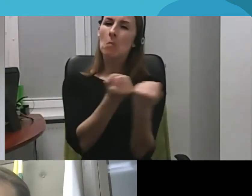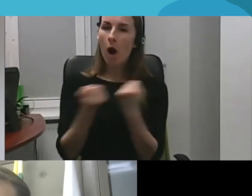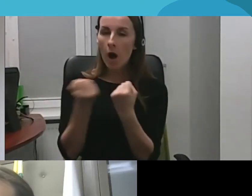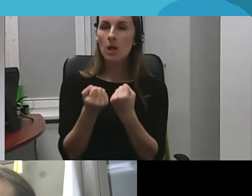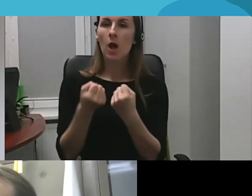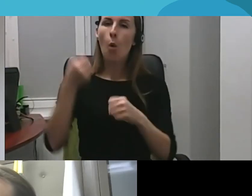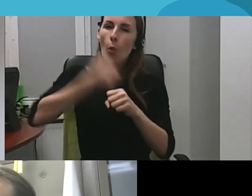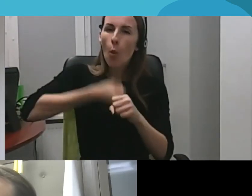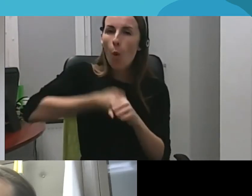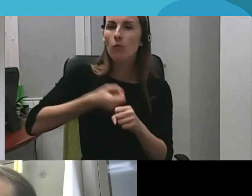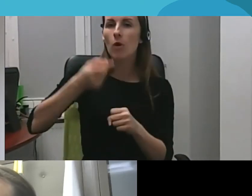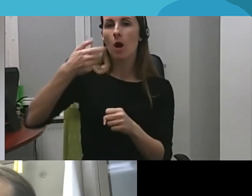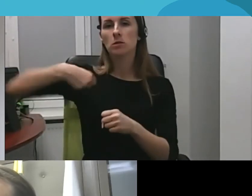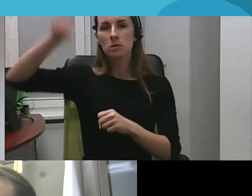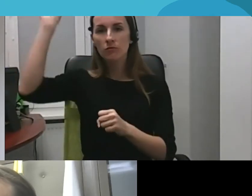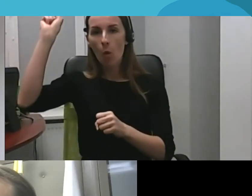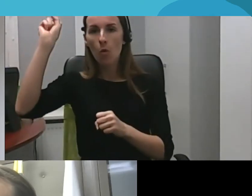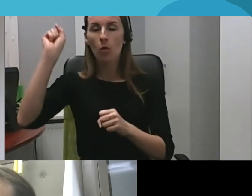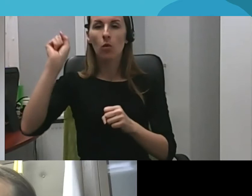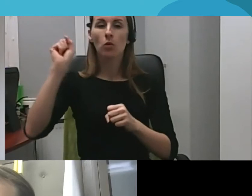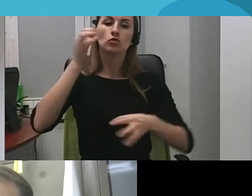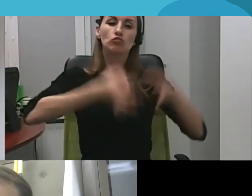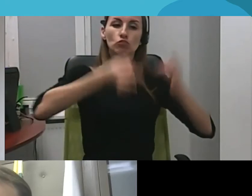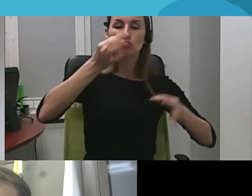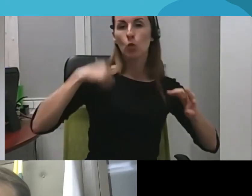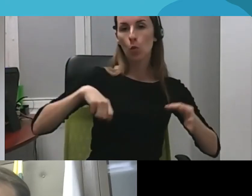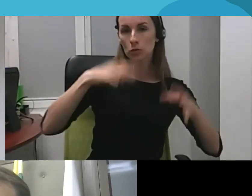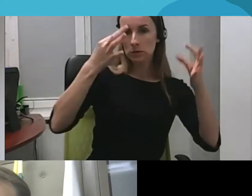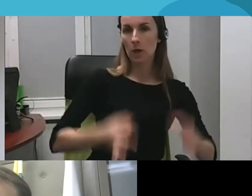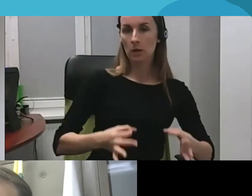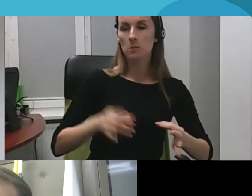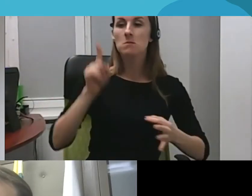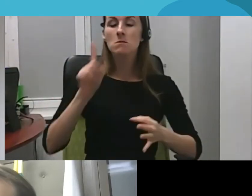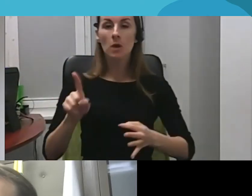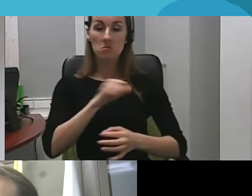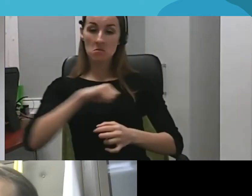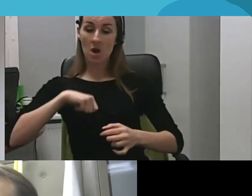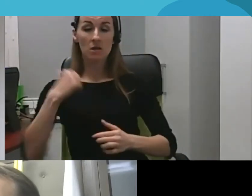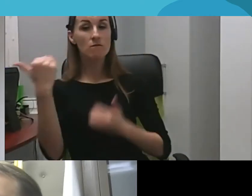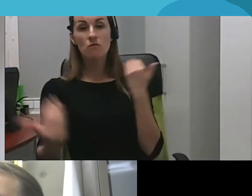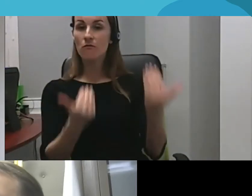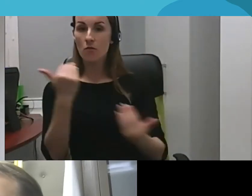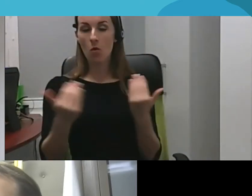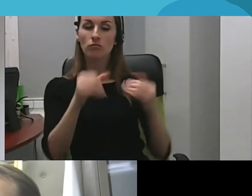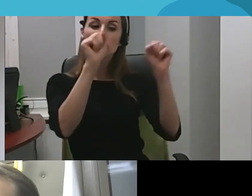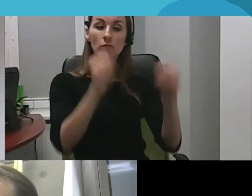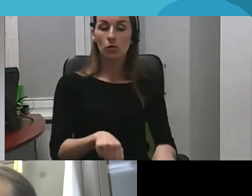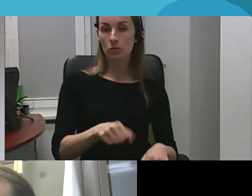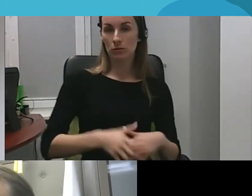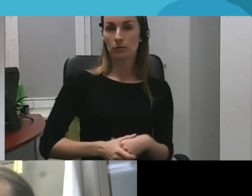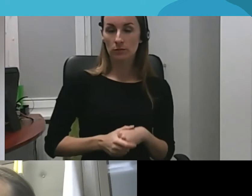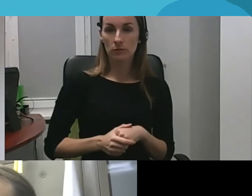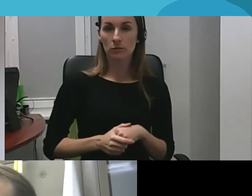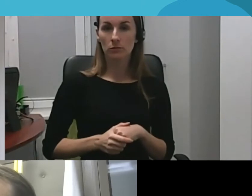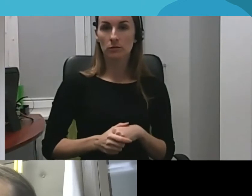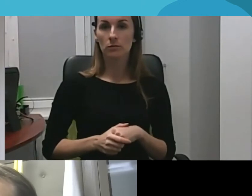human rights, but only they can establish or re-establish the rule of